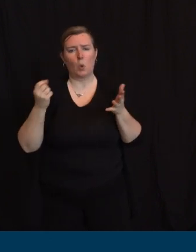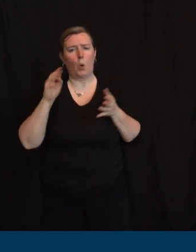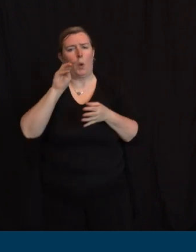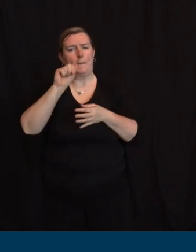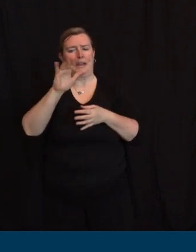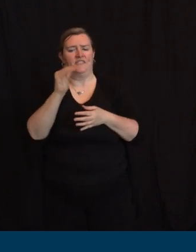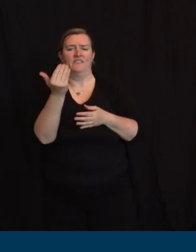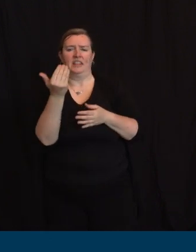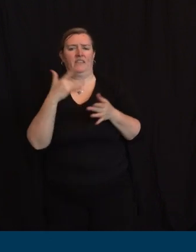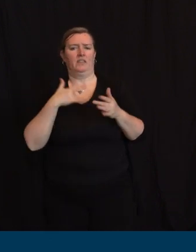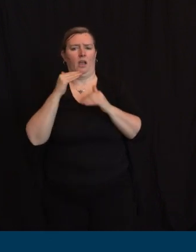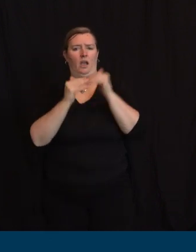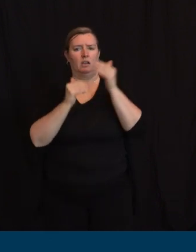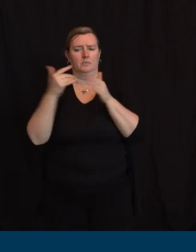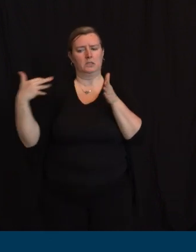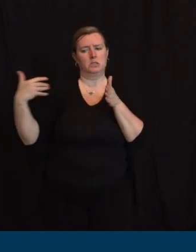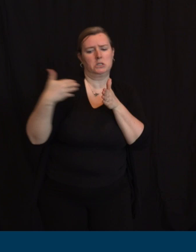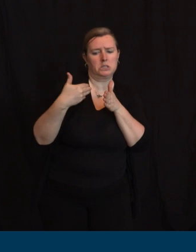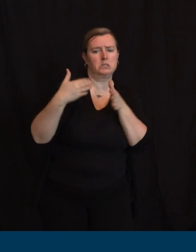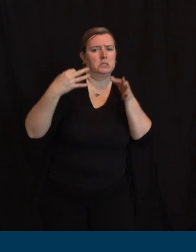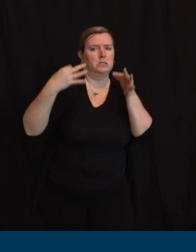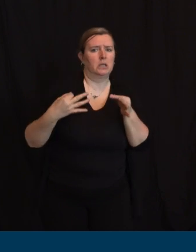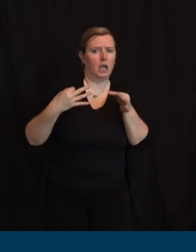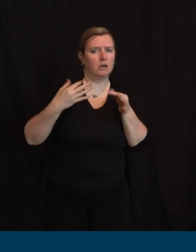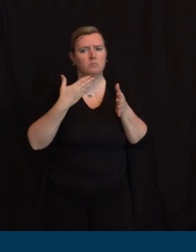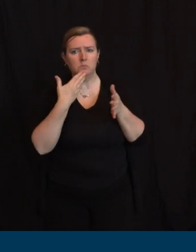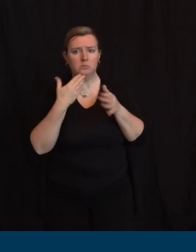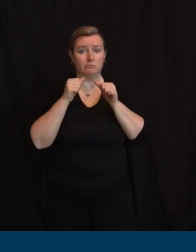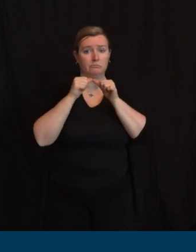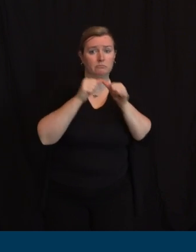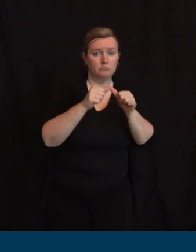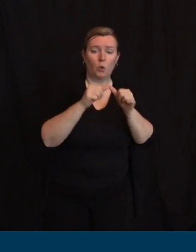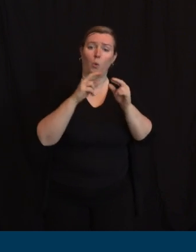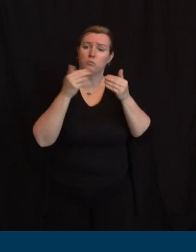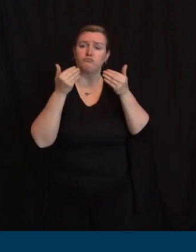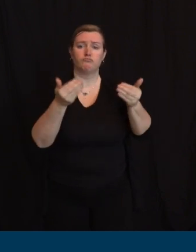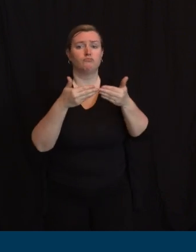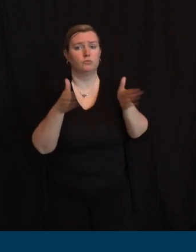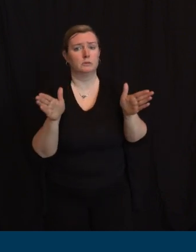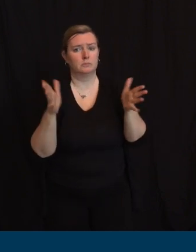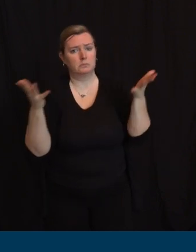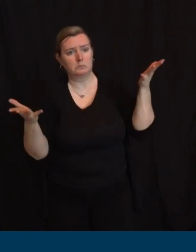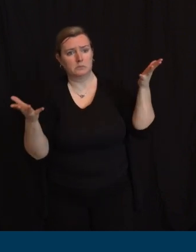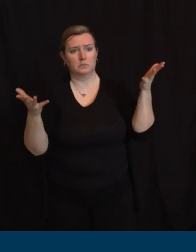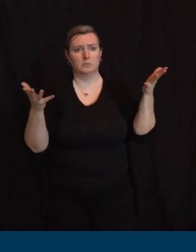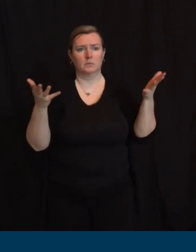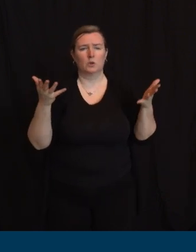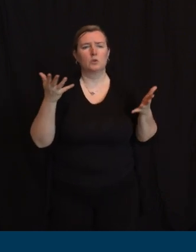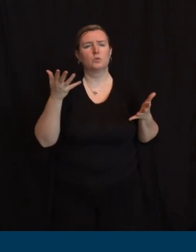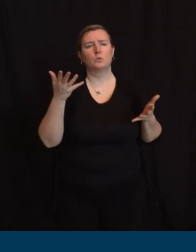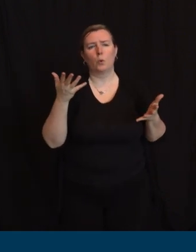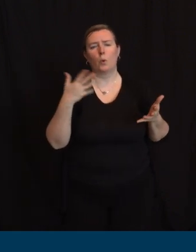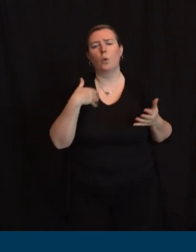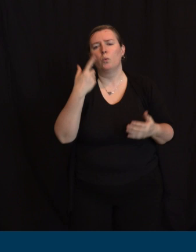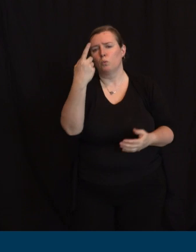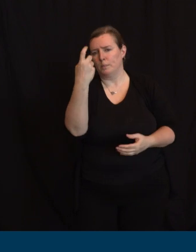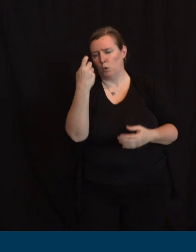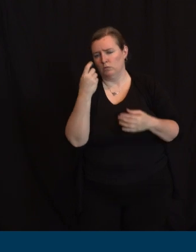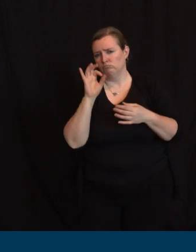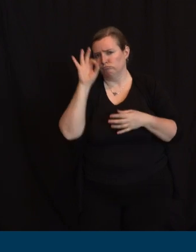least one more shot, but to reassess. I'm just going to make one general comment. You can imagine the reaction I had or any of us